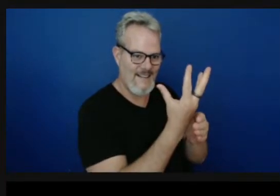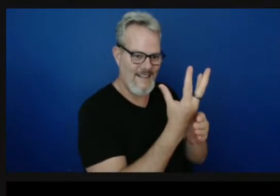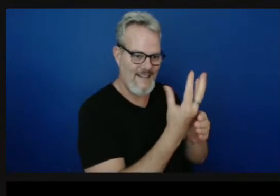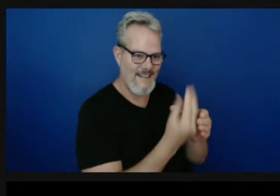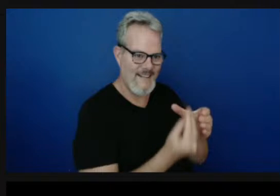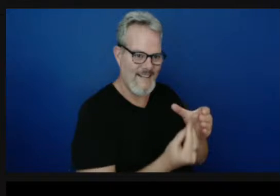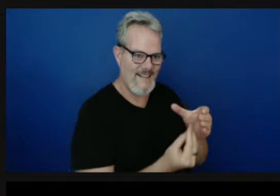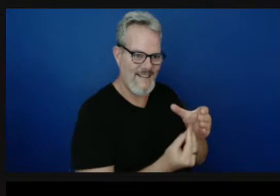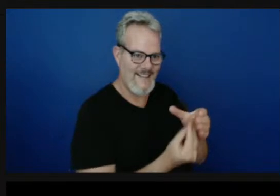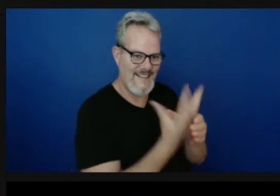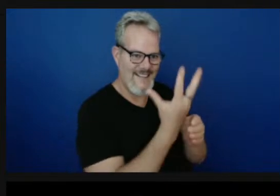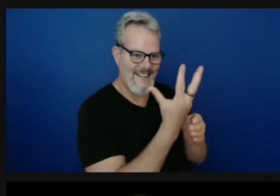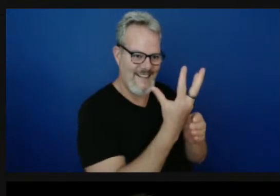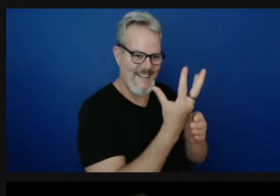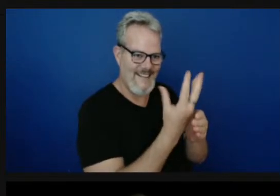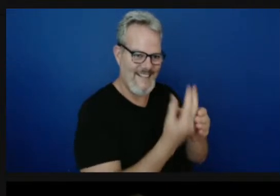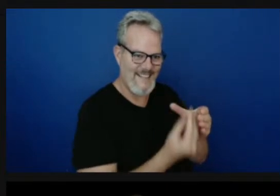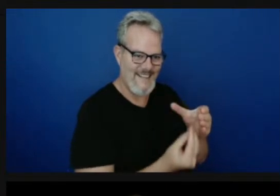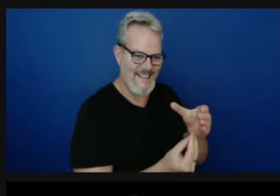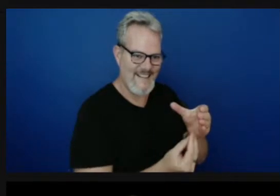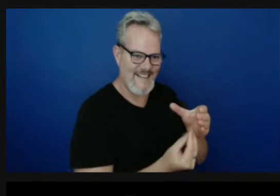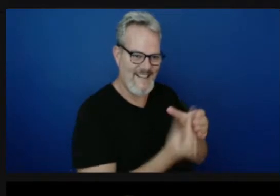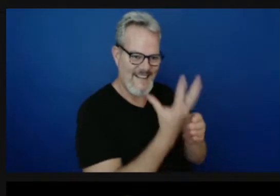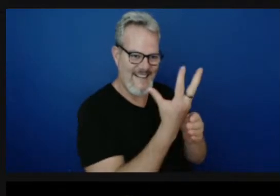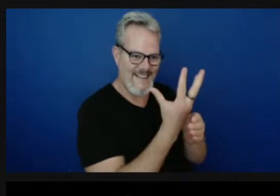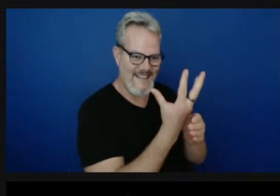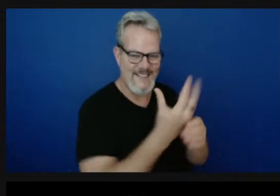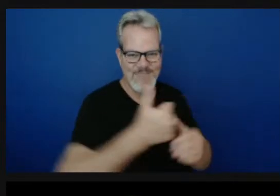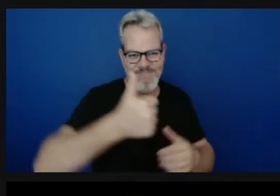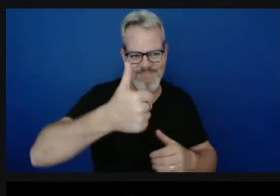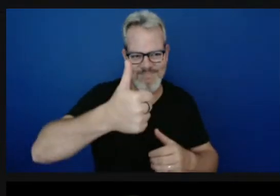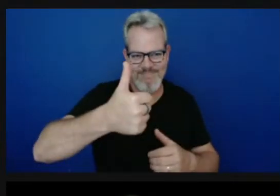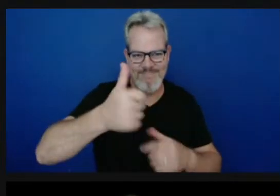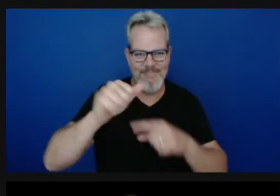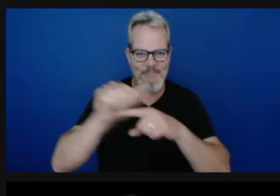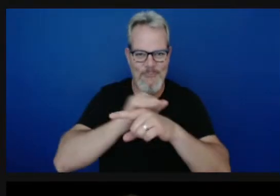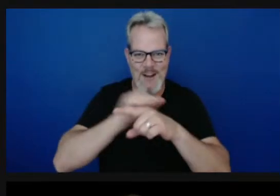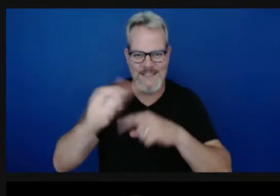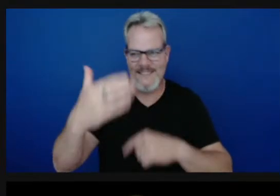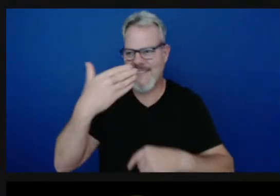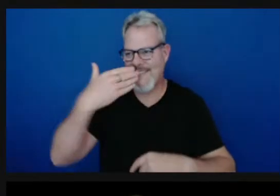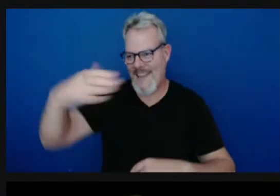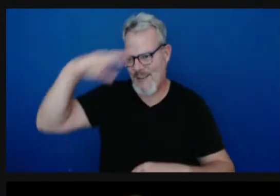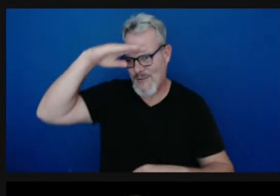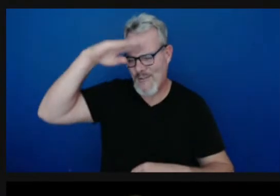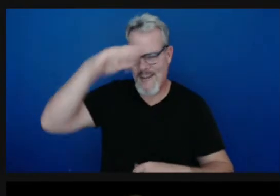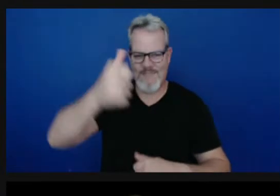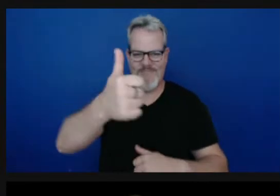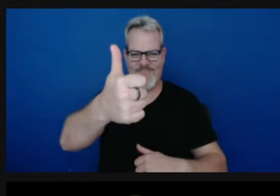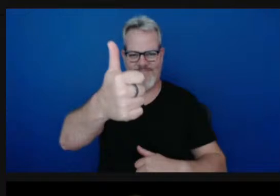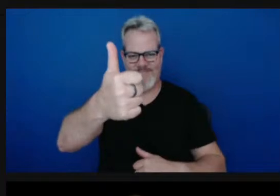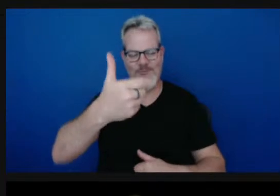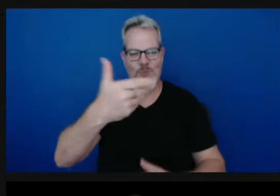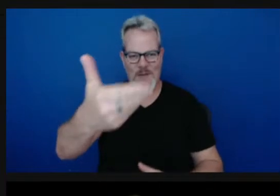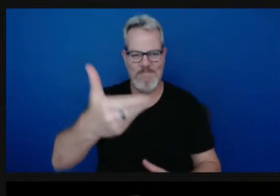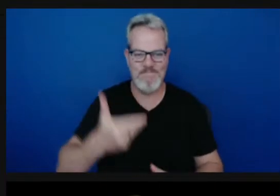All right. We'll practice that one there. Eruption. All right. Thank you, Dano. Right, thanks, Richard.